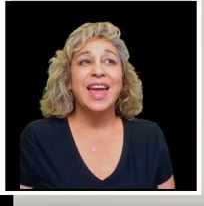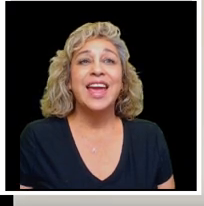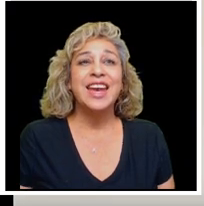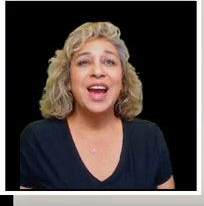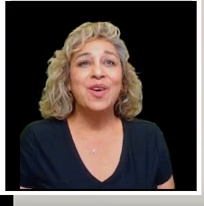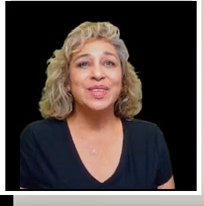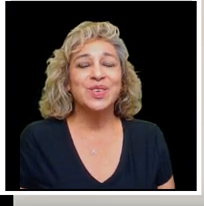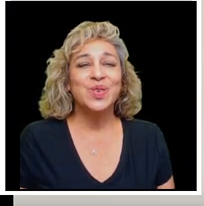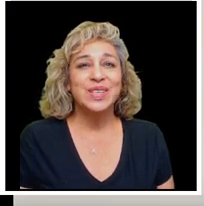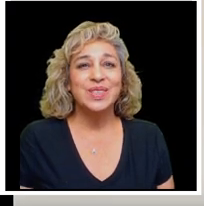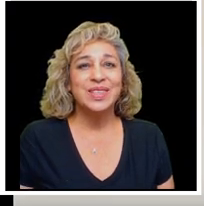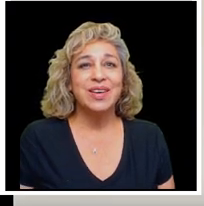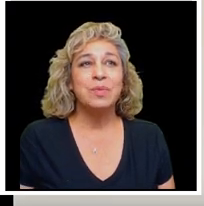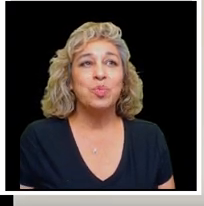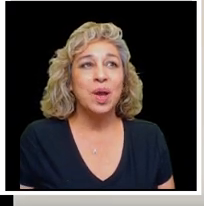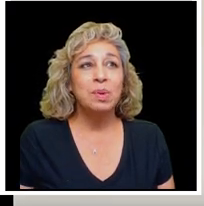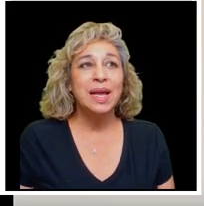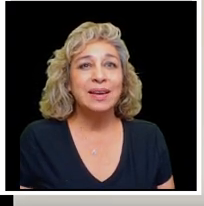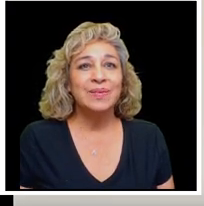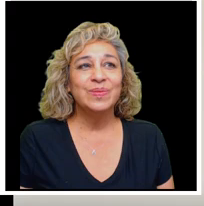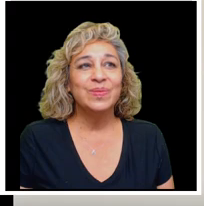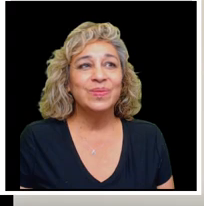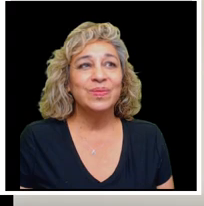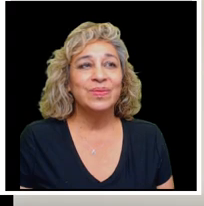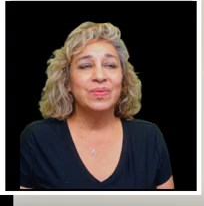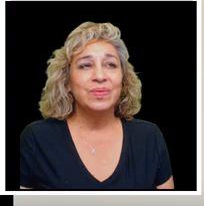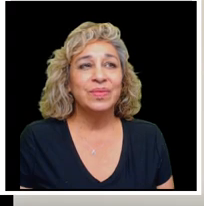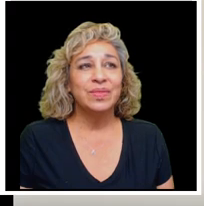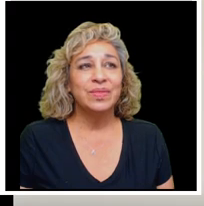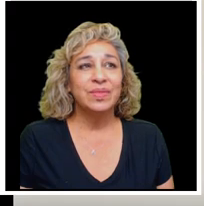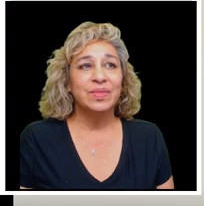now it's going to start in Puebla